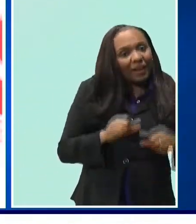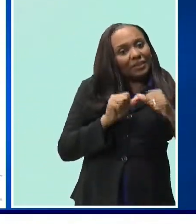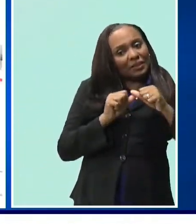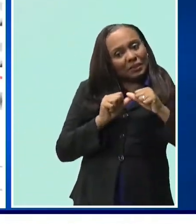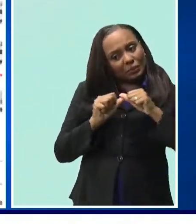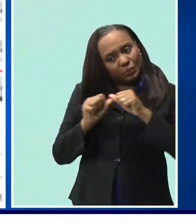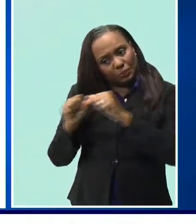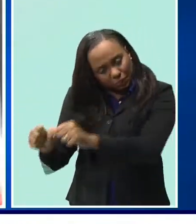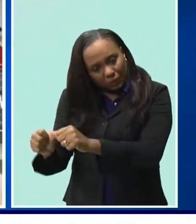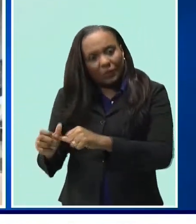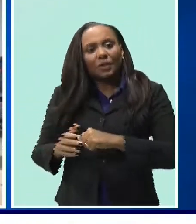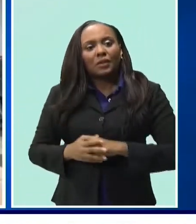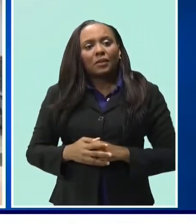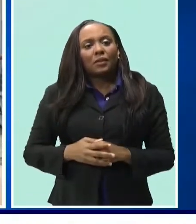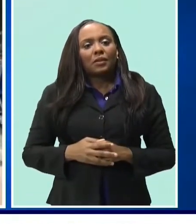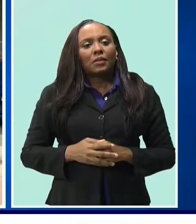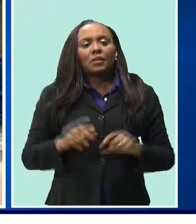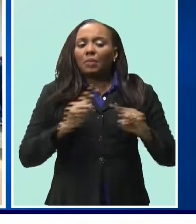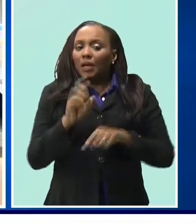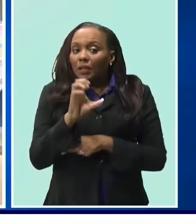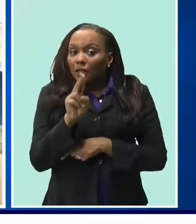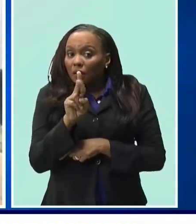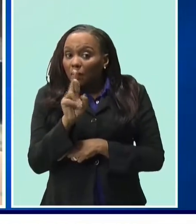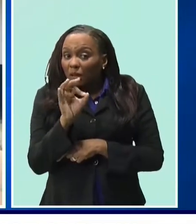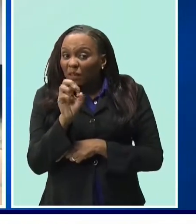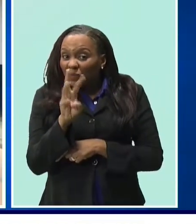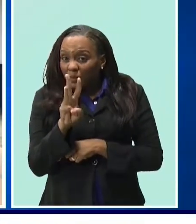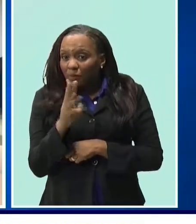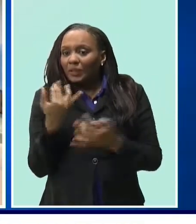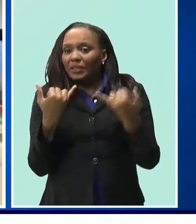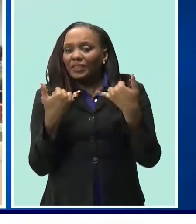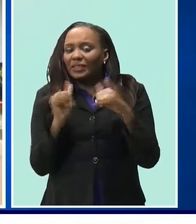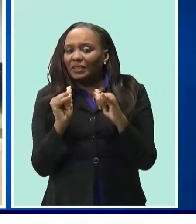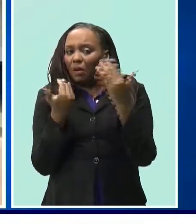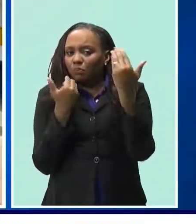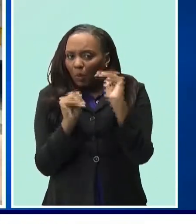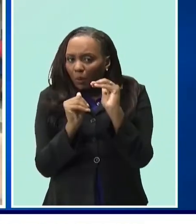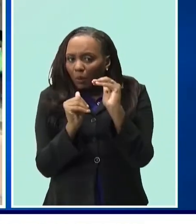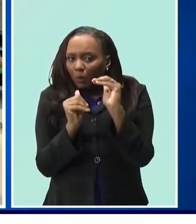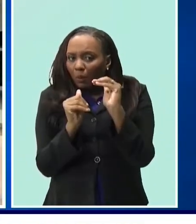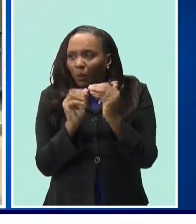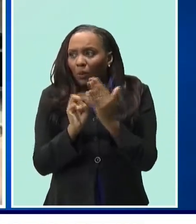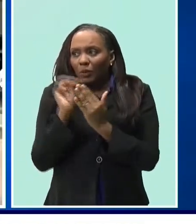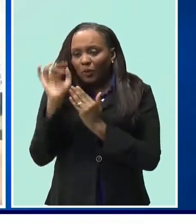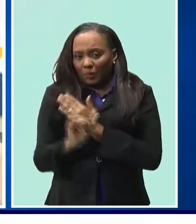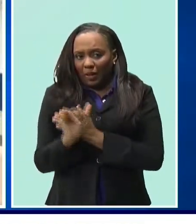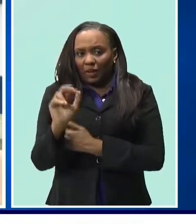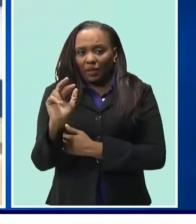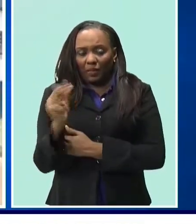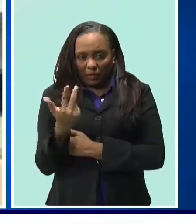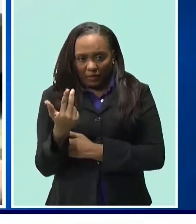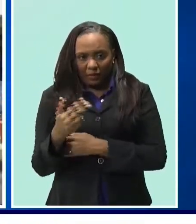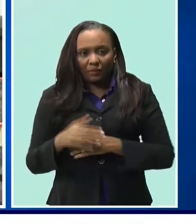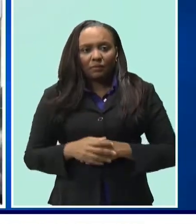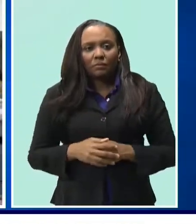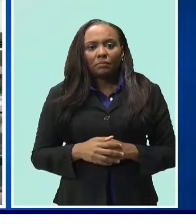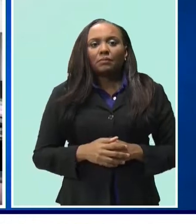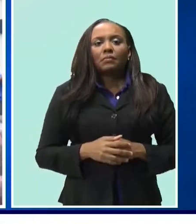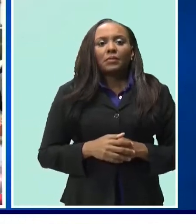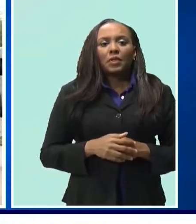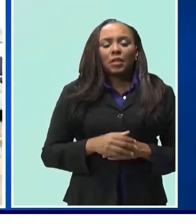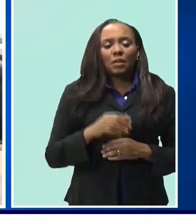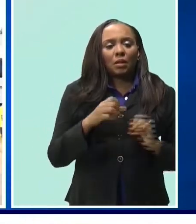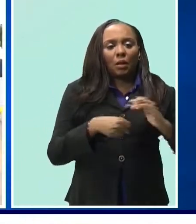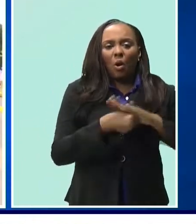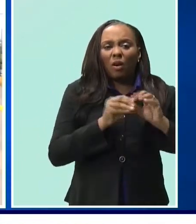state of emergency will extend until the 30th of June, and that is consistent with exactly what we're dealing with. COVID is not